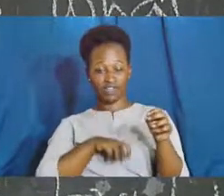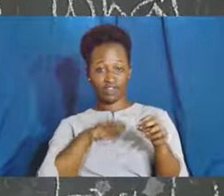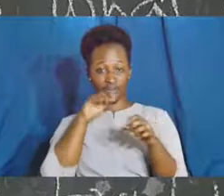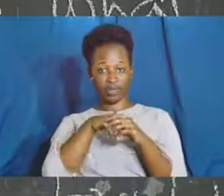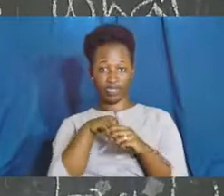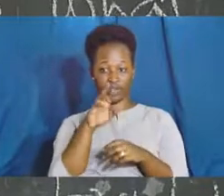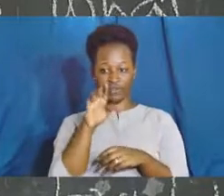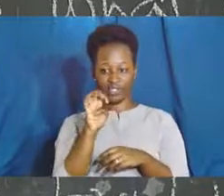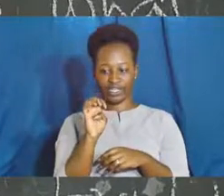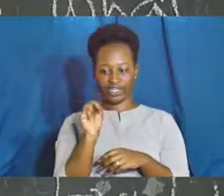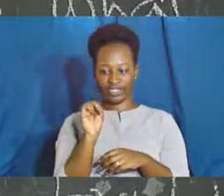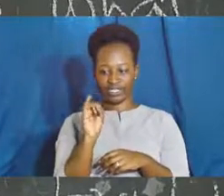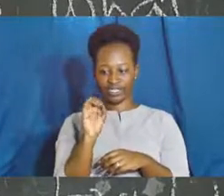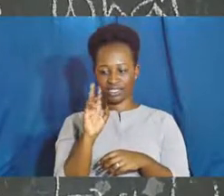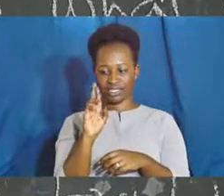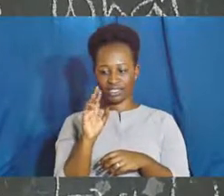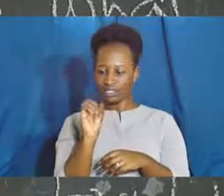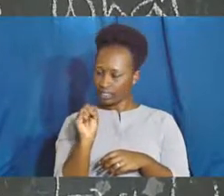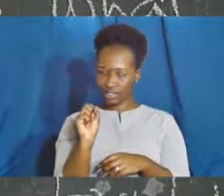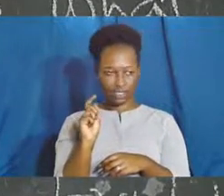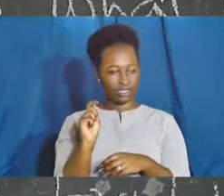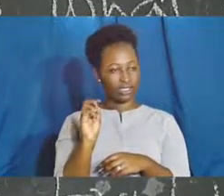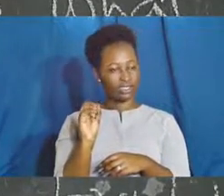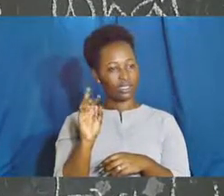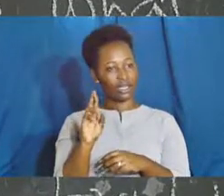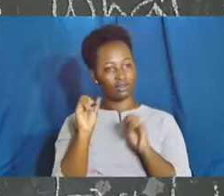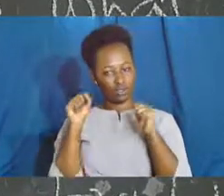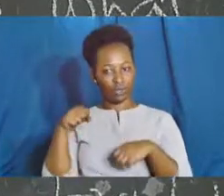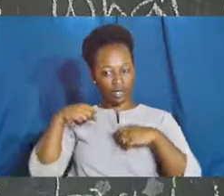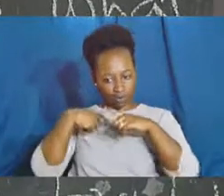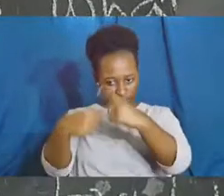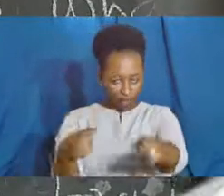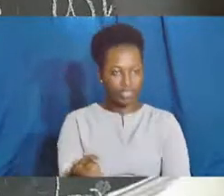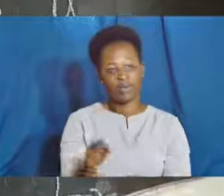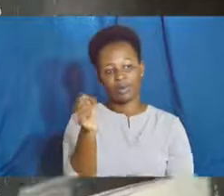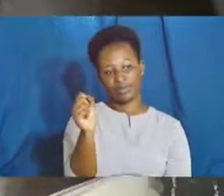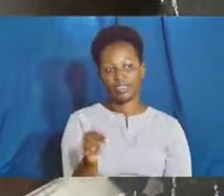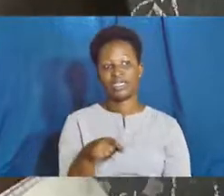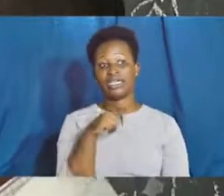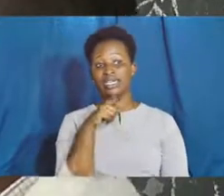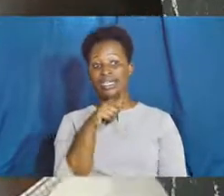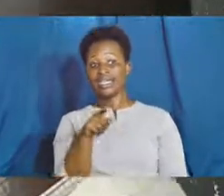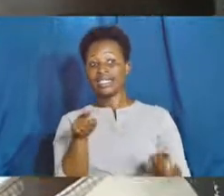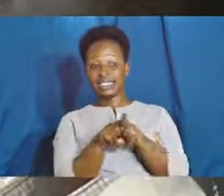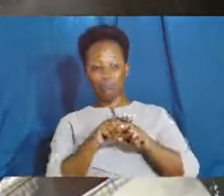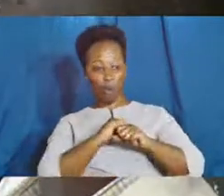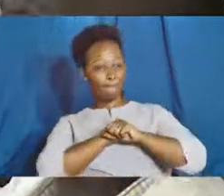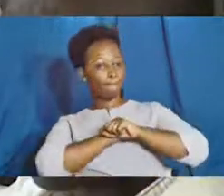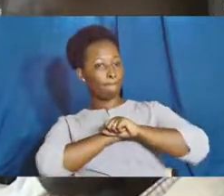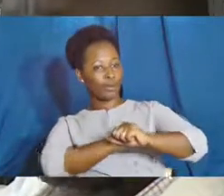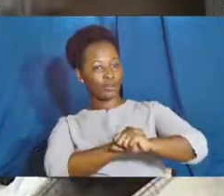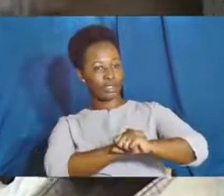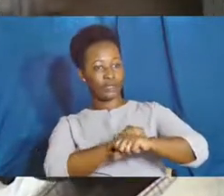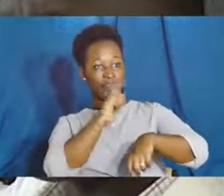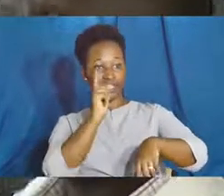then they are free to move. Do you understand that? This is what we are saying as opposition means here. If you have